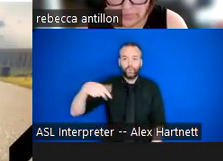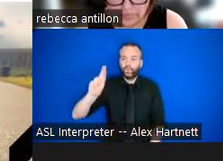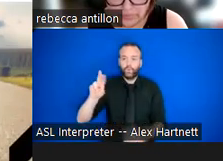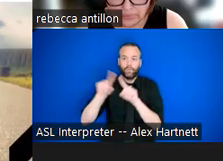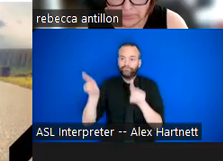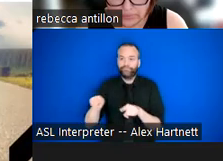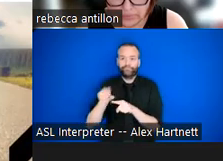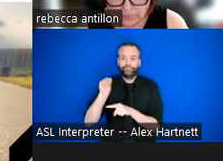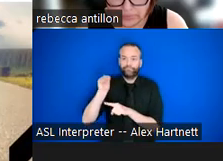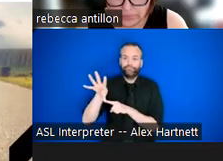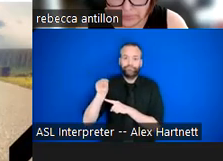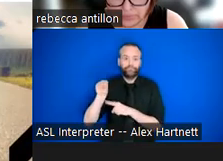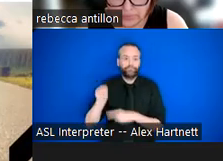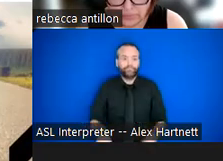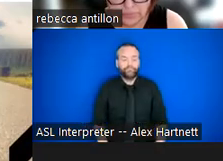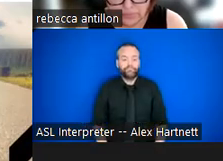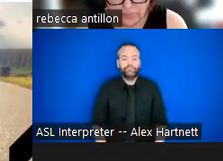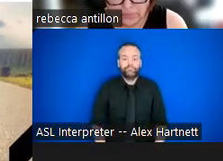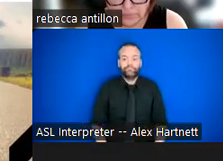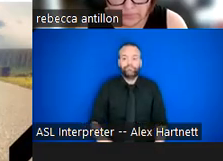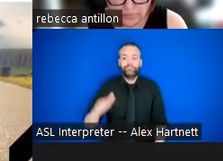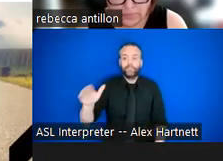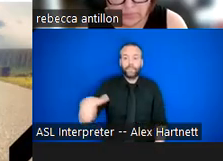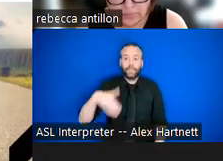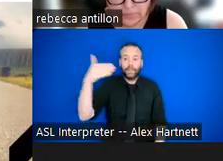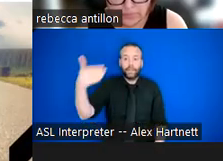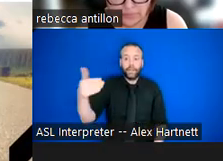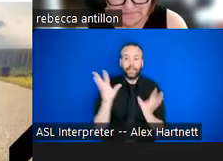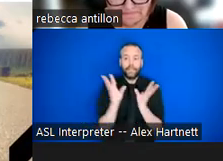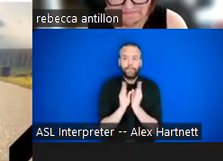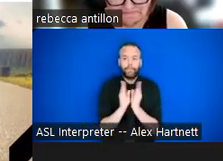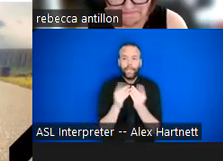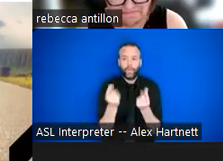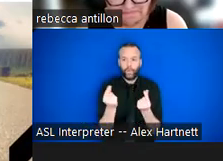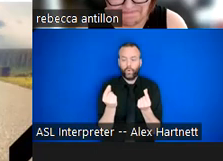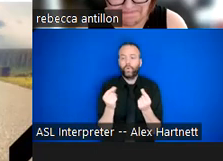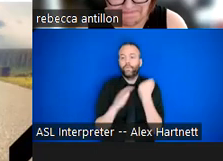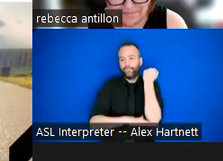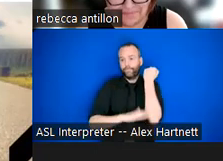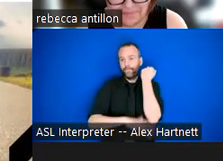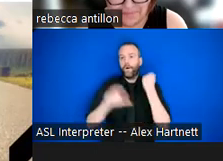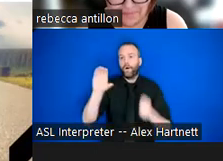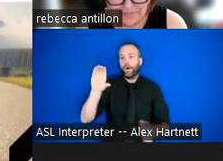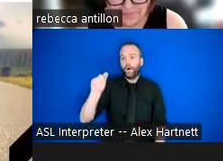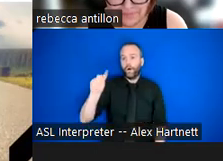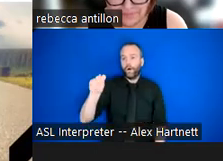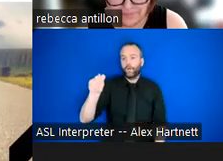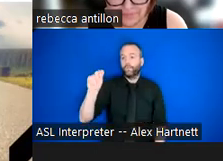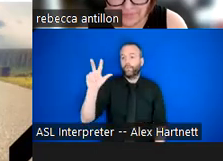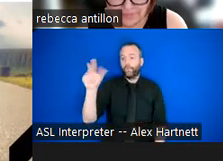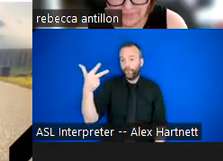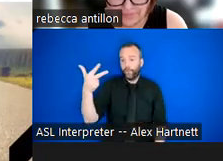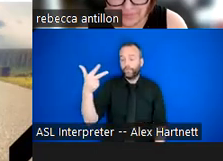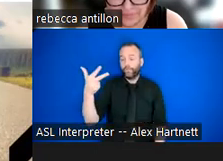we move along. The next time we come together is going to be that in-person conference on October 3rd. So we hope you'll be able to join